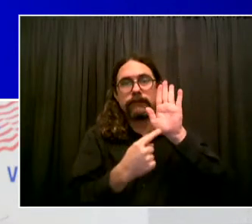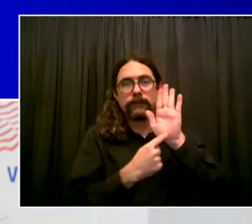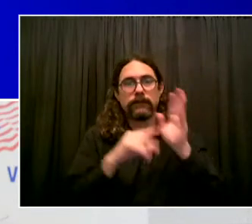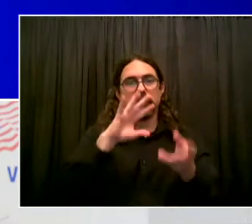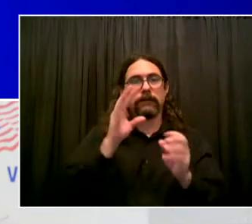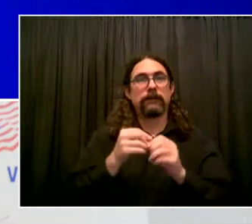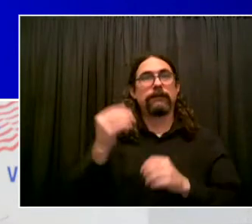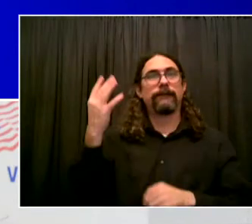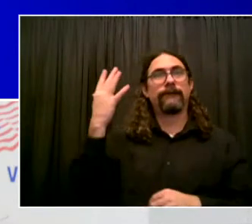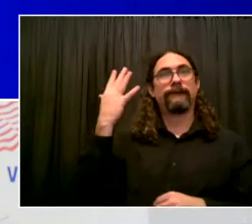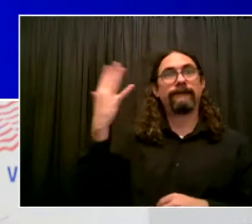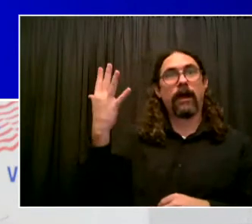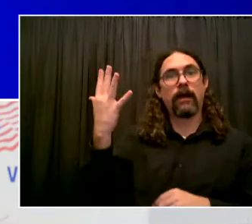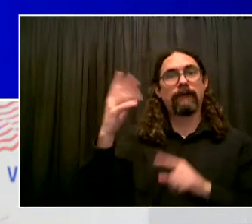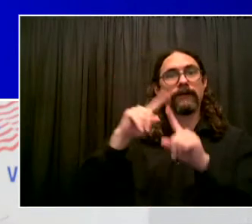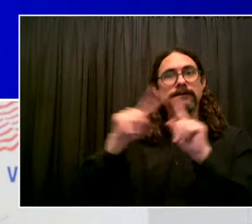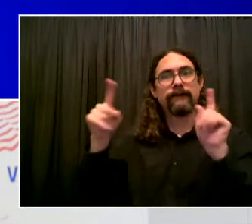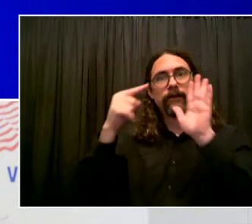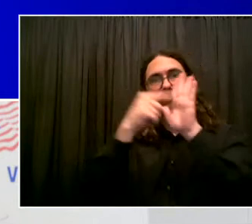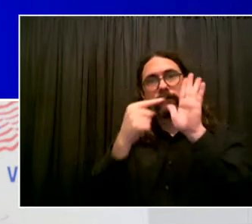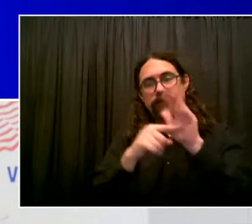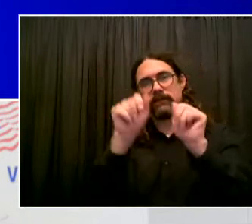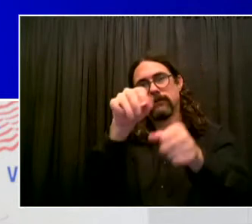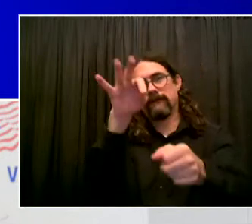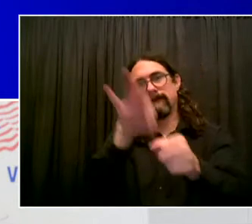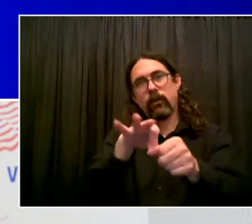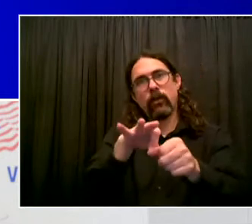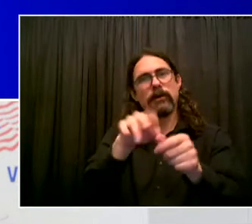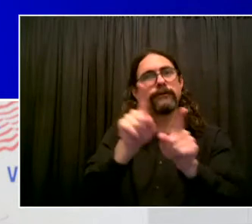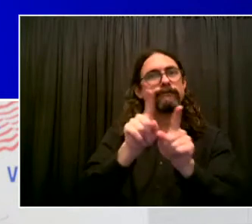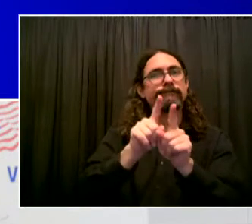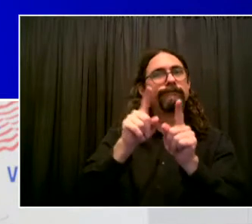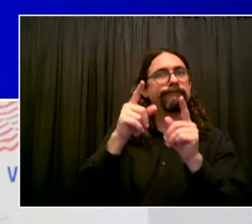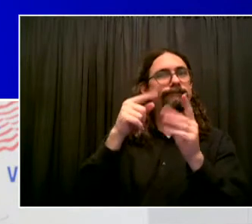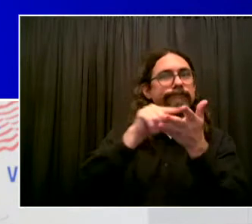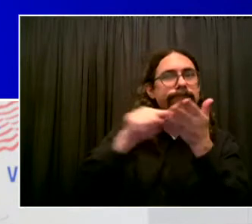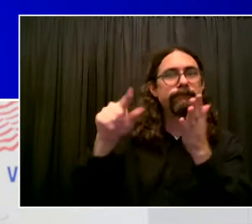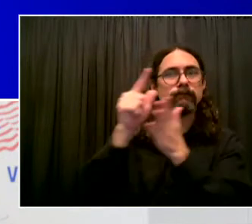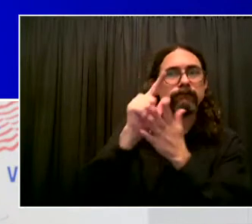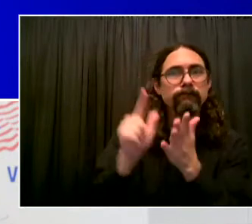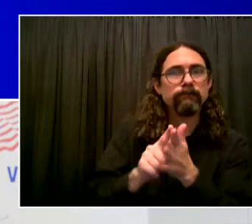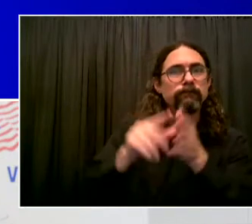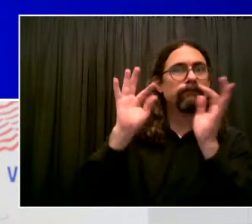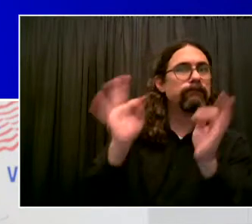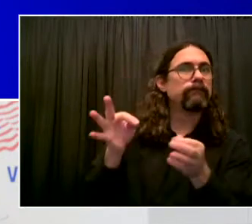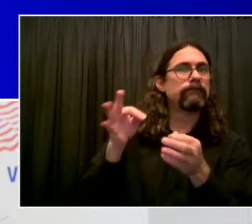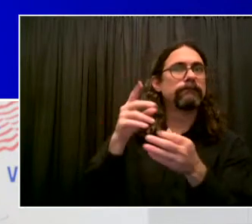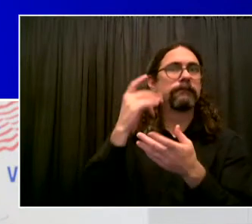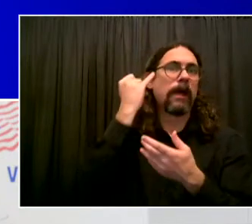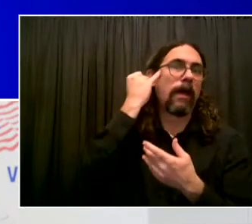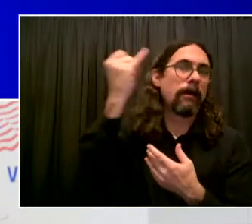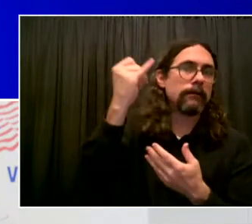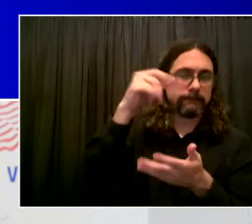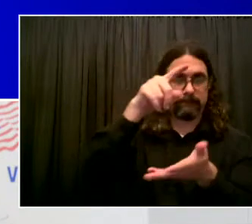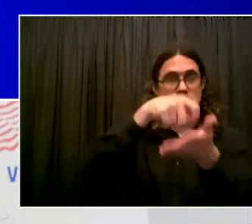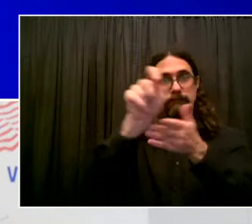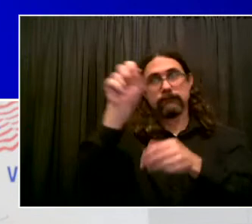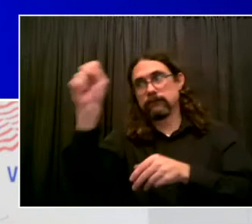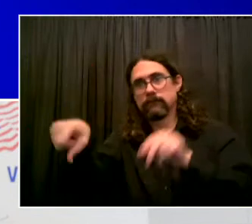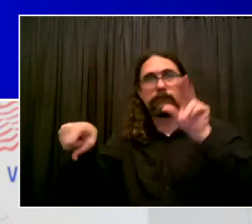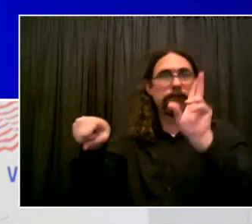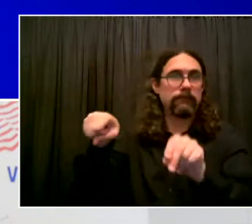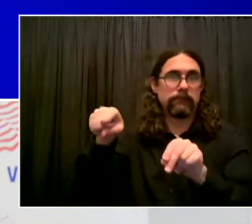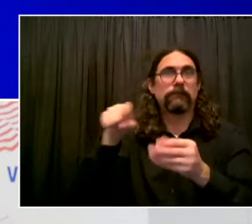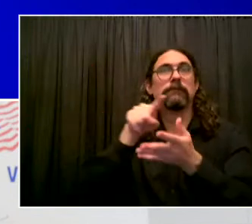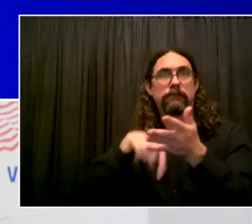vote, making sure it was safe, doing it the right way. And we saw it in 2020 and 2021, voter turnout up, turnout in the